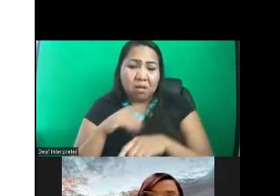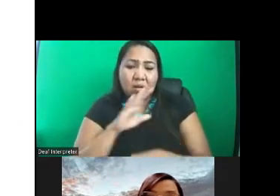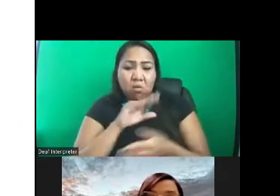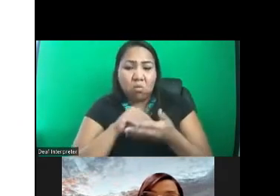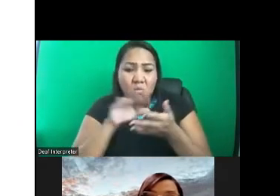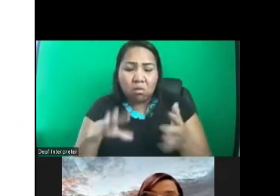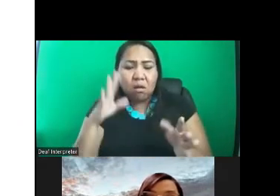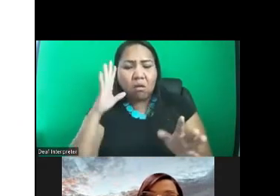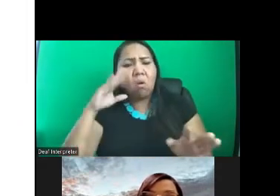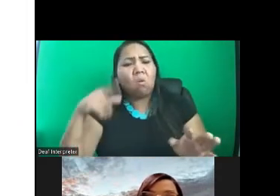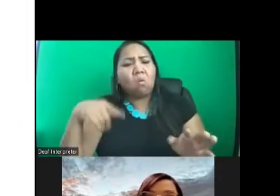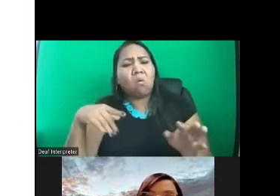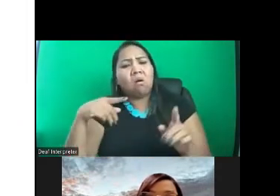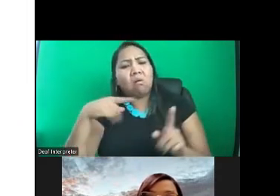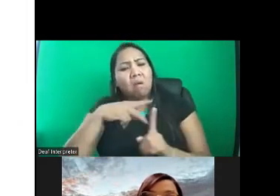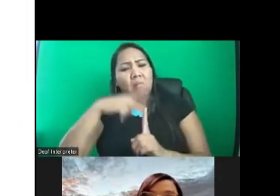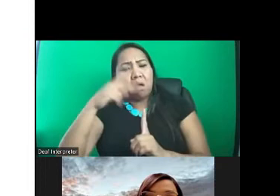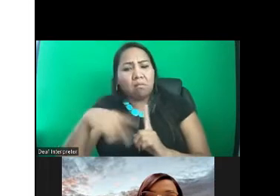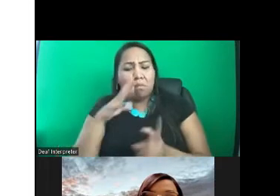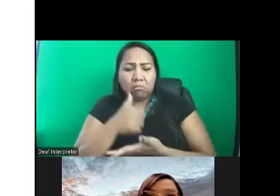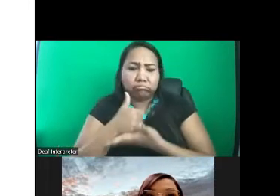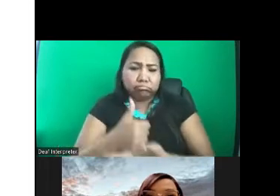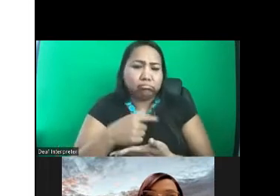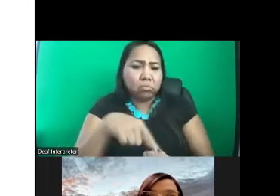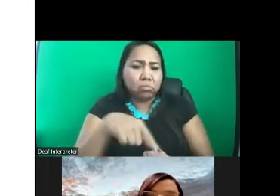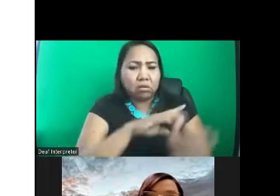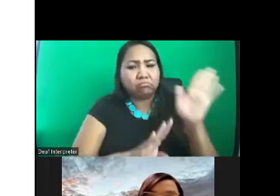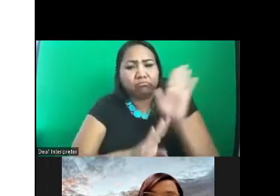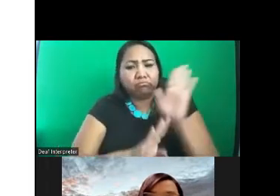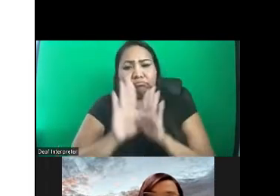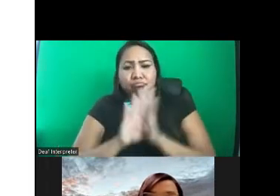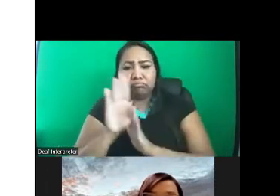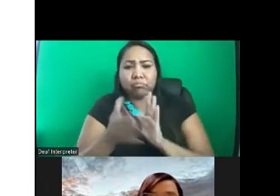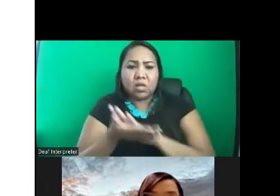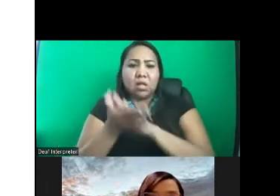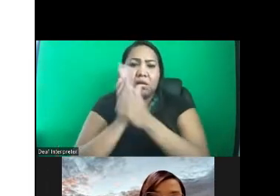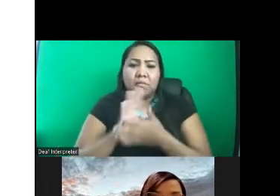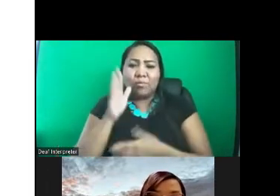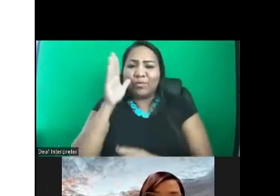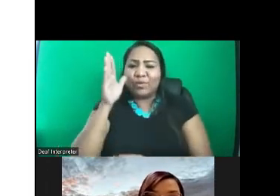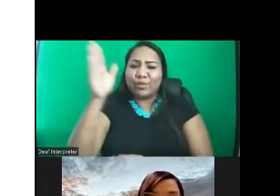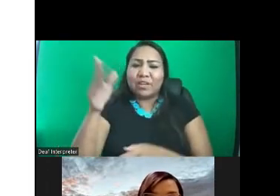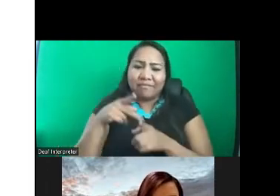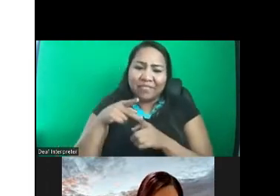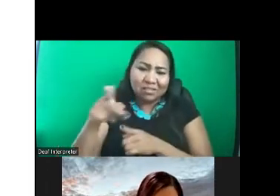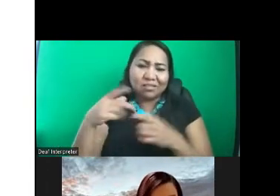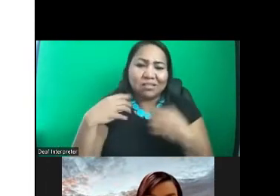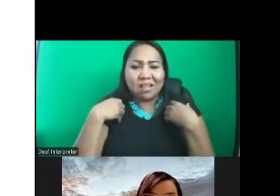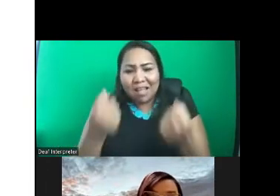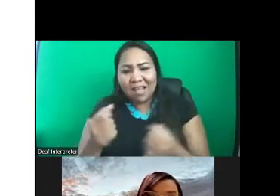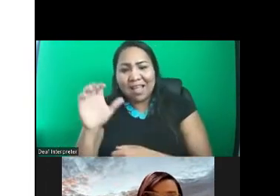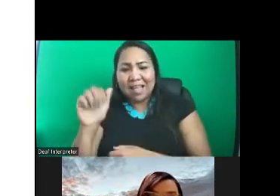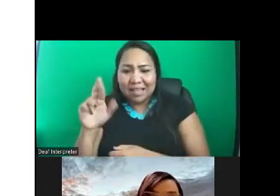to help them to develop into future professional healthcare providers. Next slide,